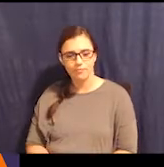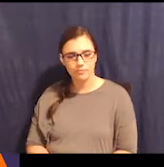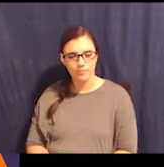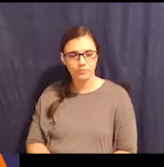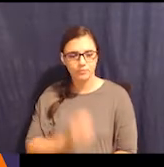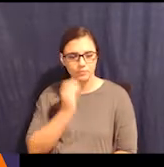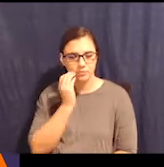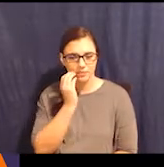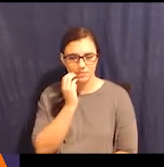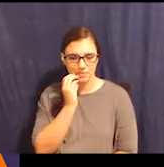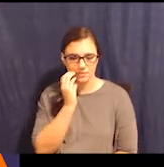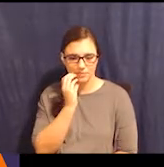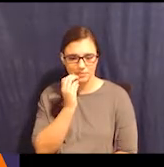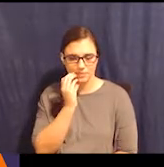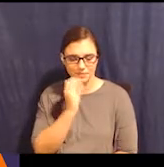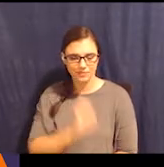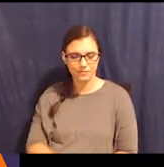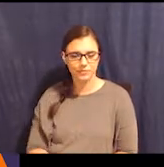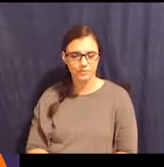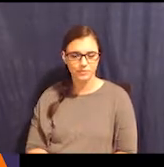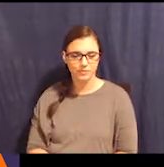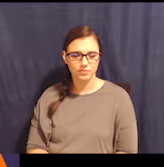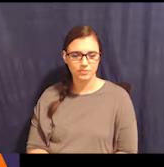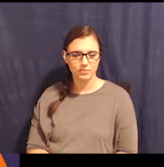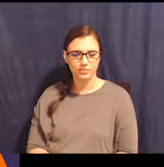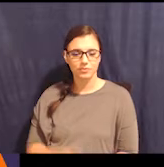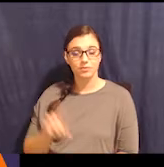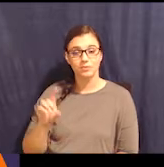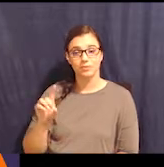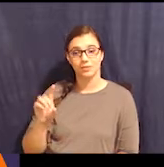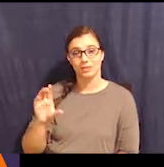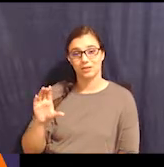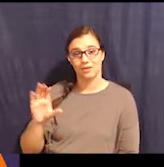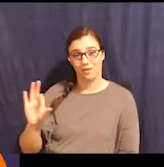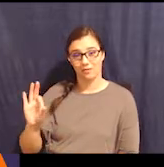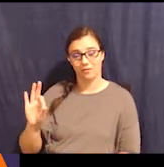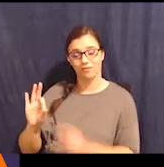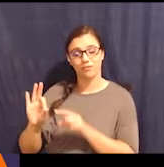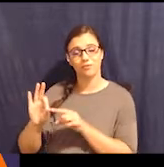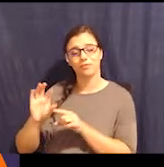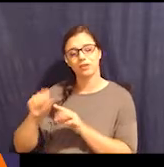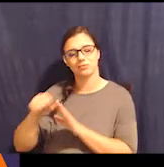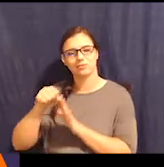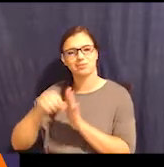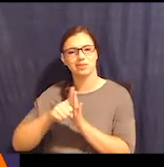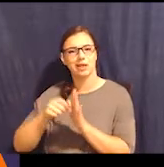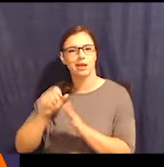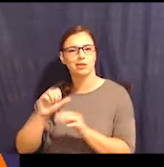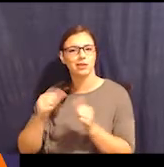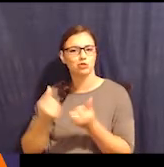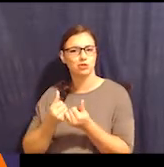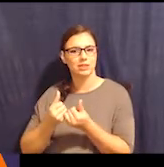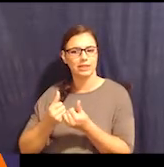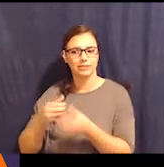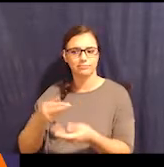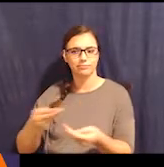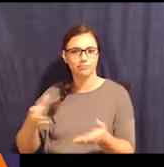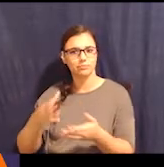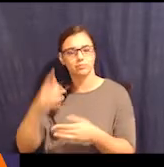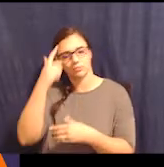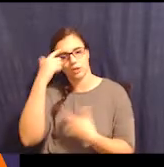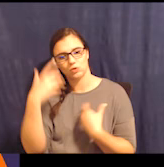DCF is the state agency that administers Florida's Substance Abuse and Mental Health Program. DCF